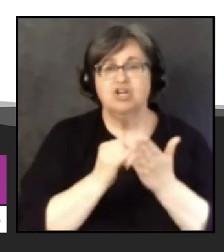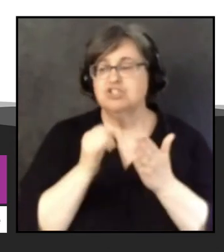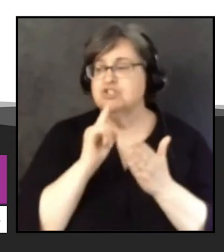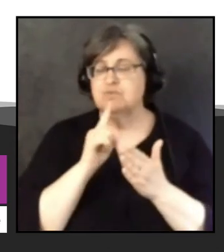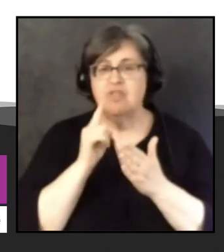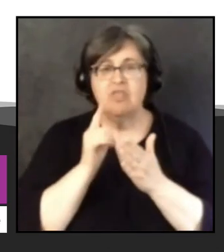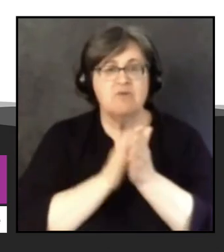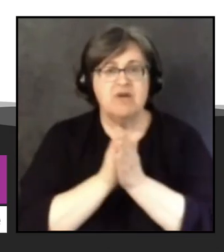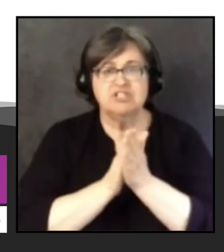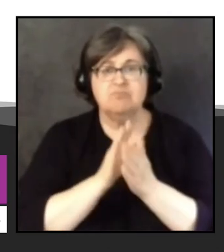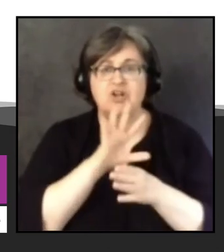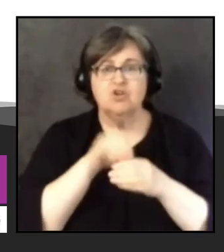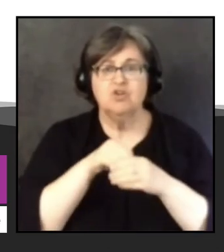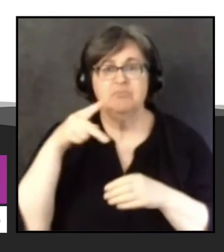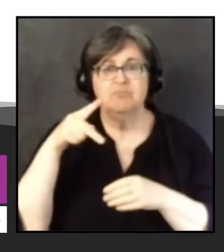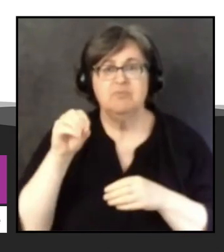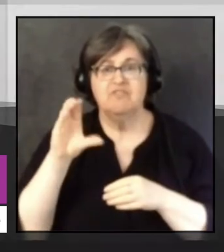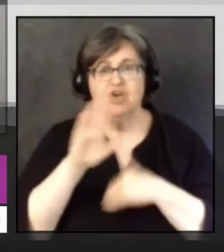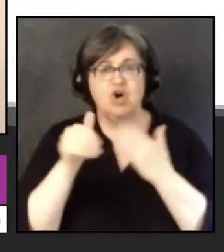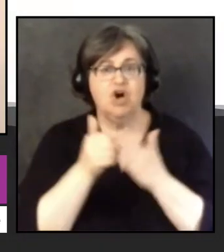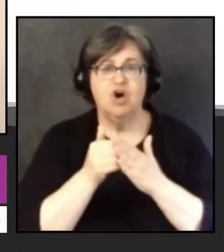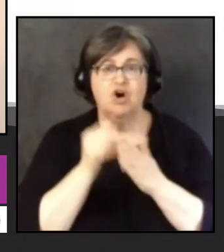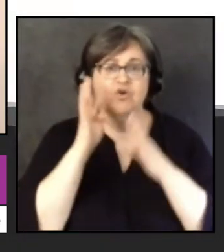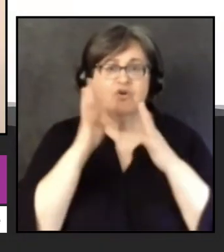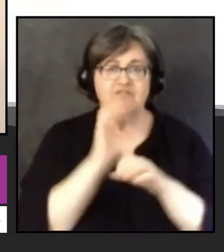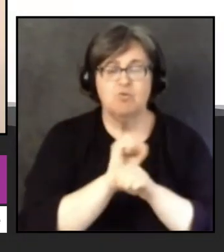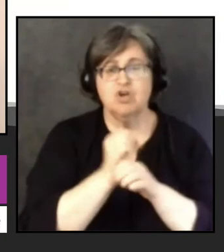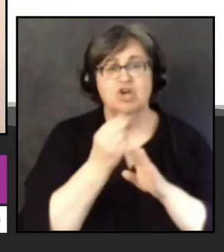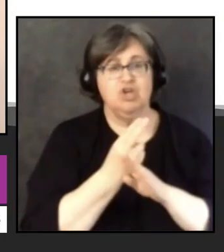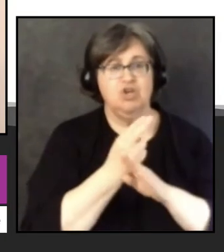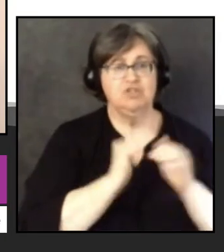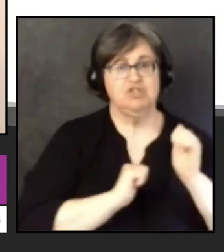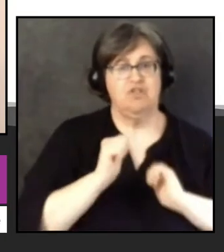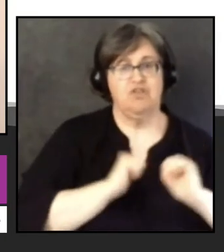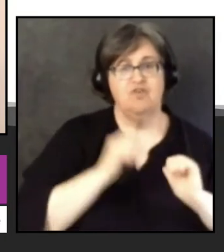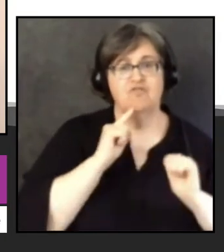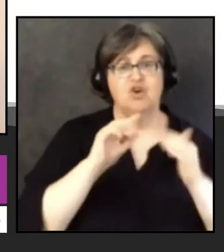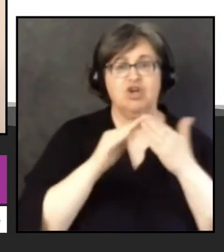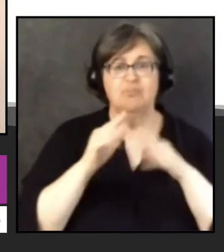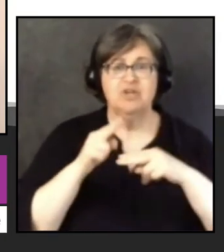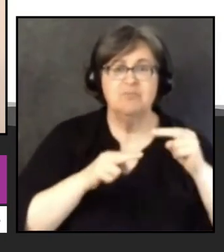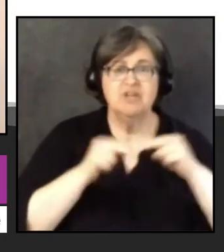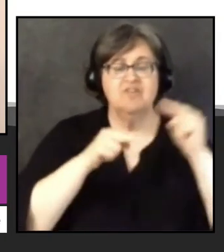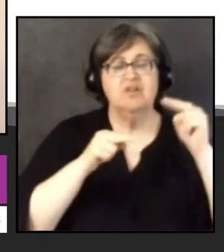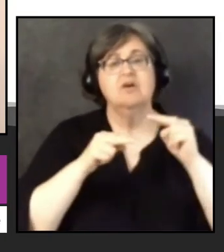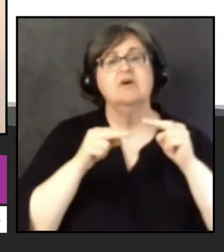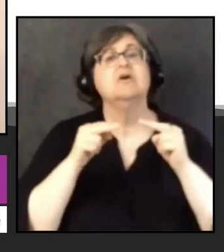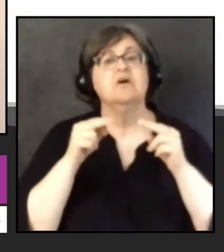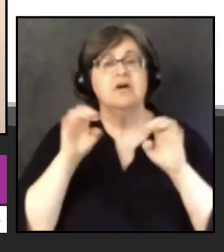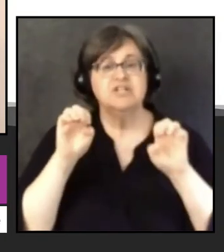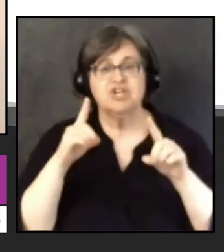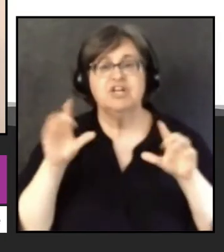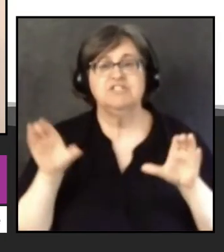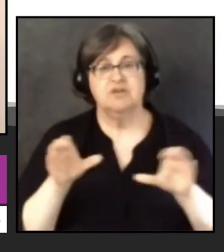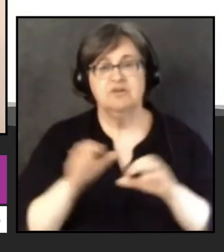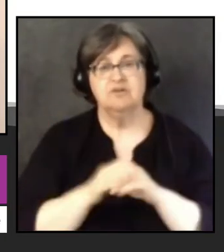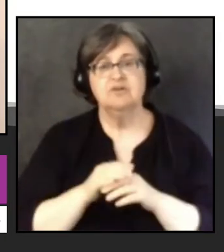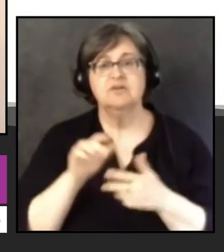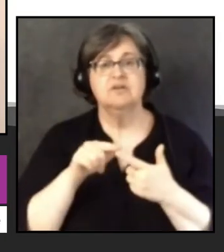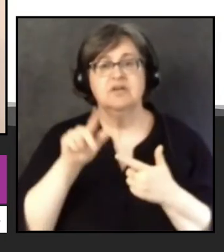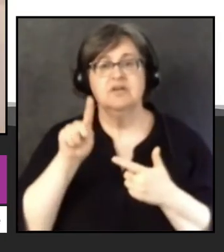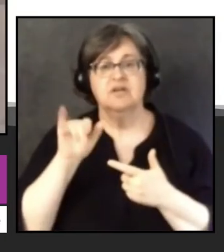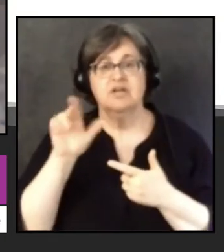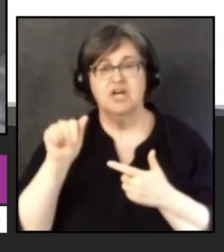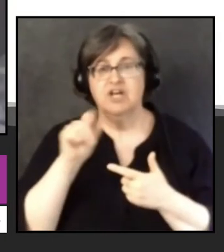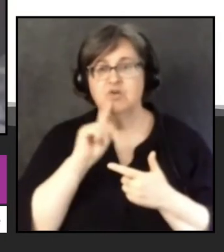all of her creative work and views theater as a tool for community building, education, and activism. Kyra is an